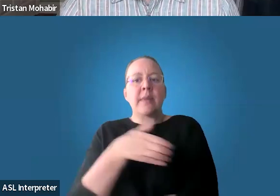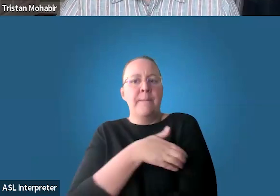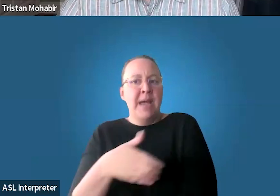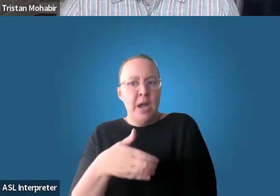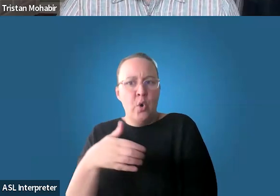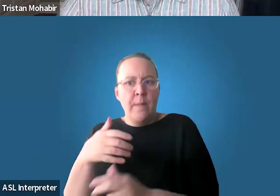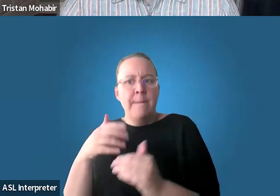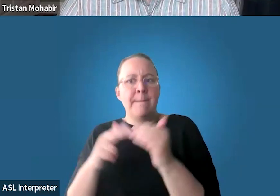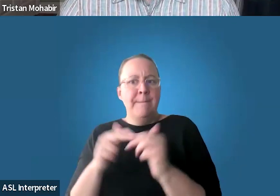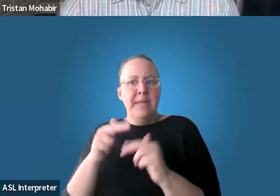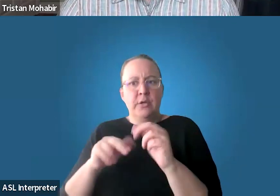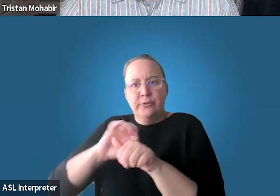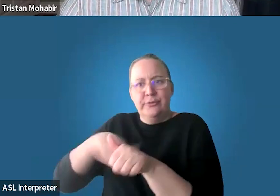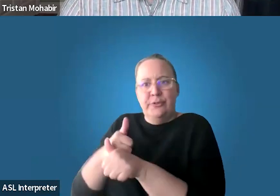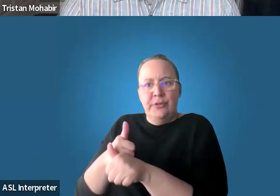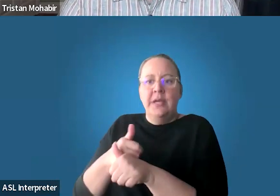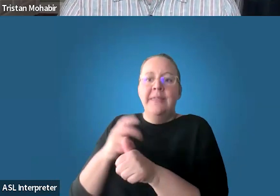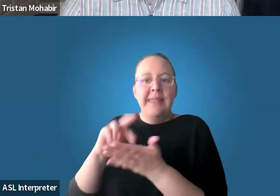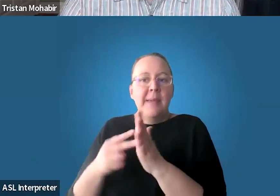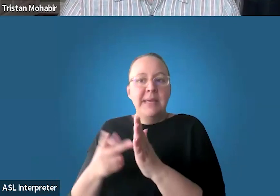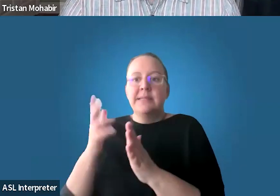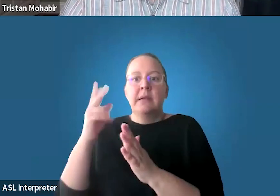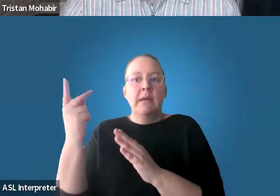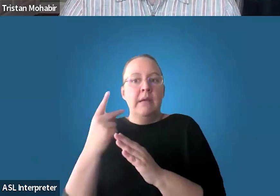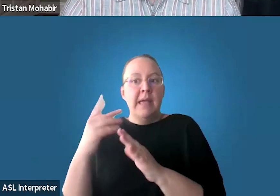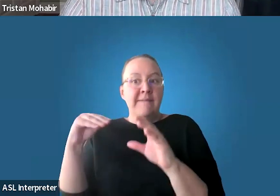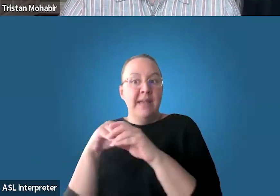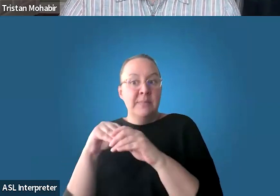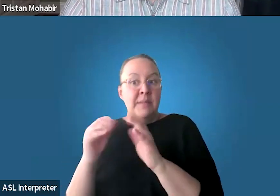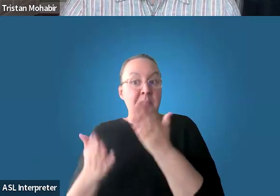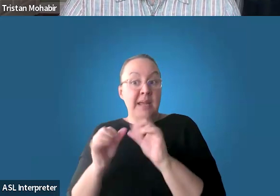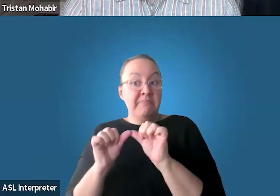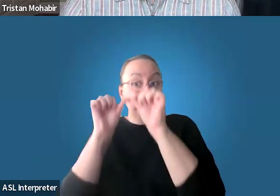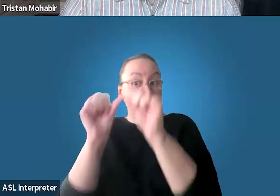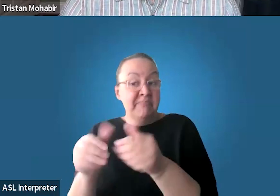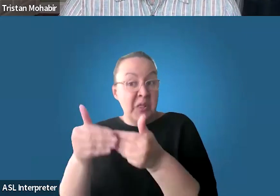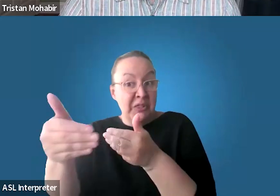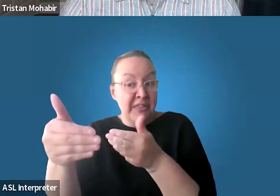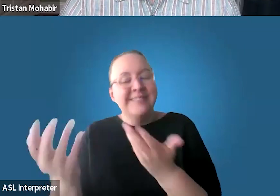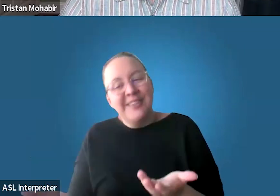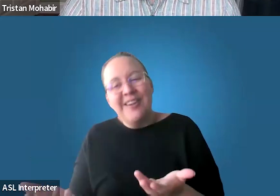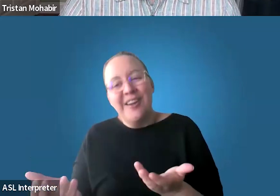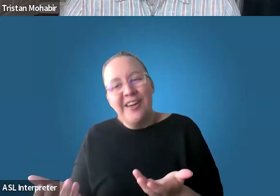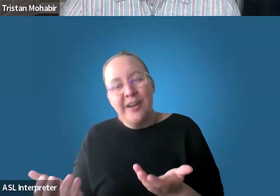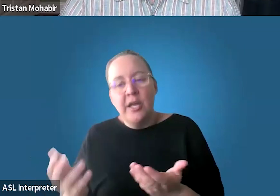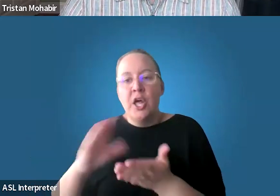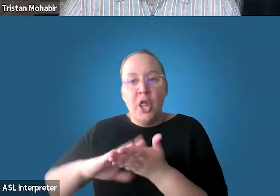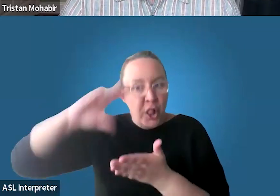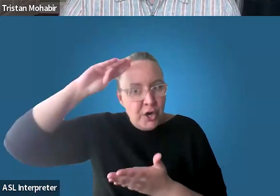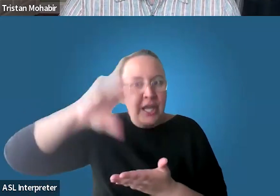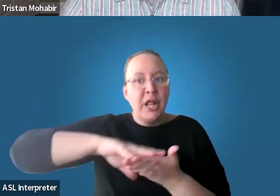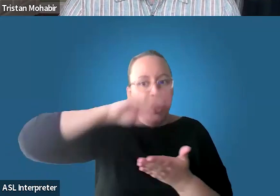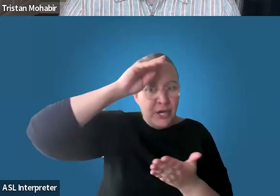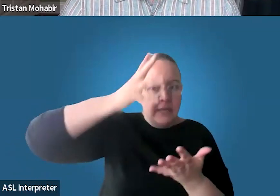power being built, it can lead to like longer lasting investment. So yeah, I think just really we should all be thinking about how